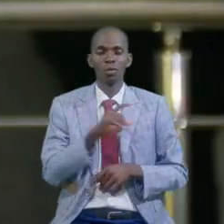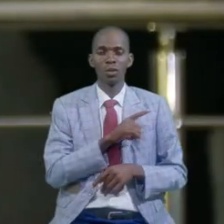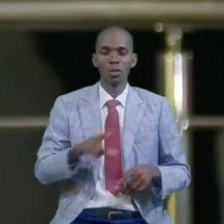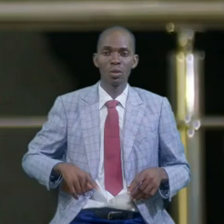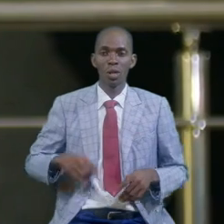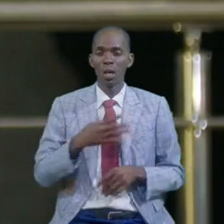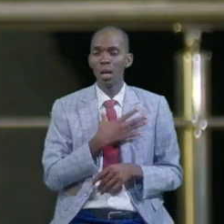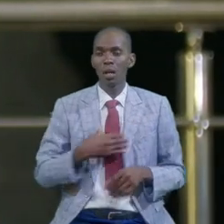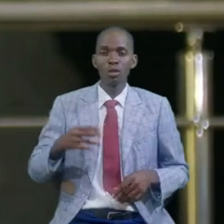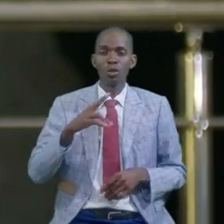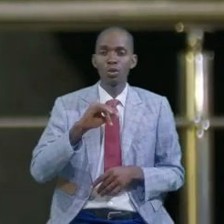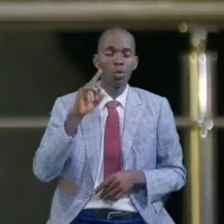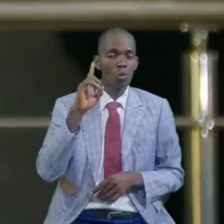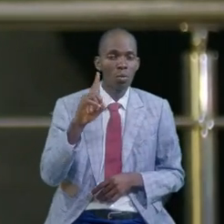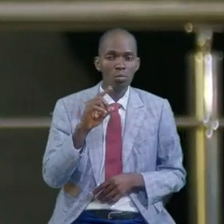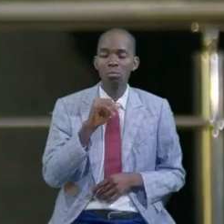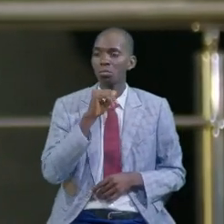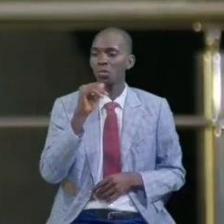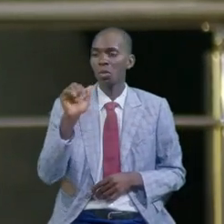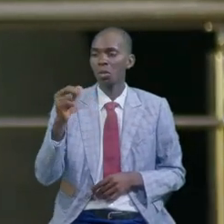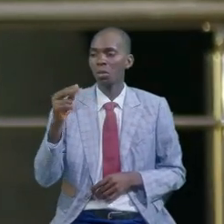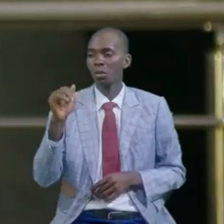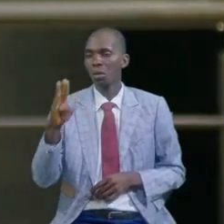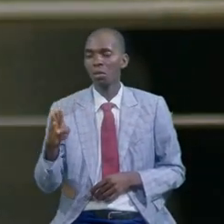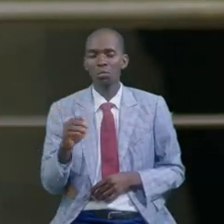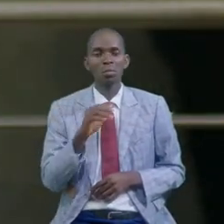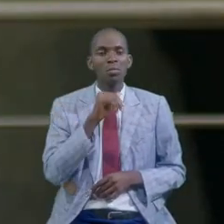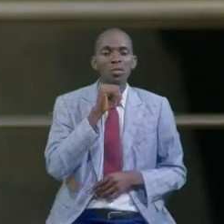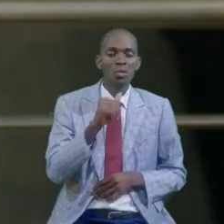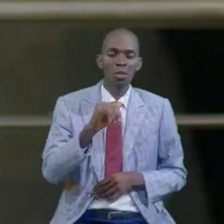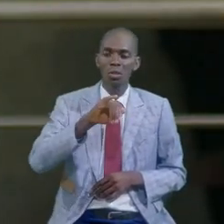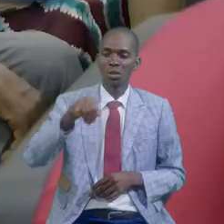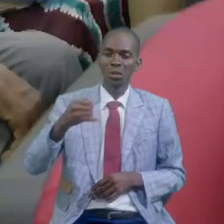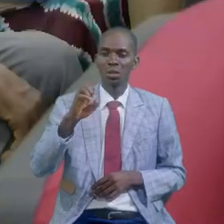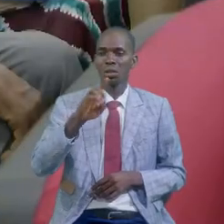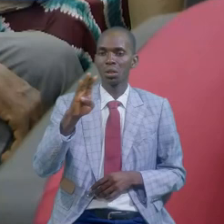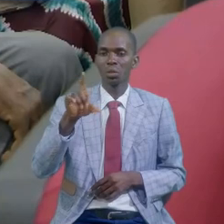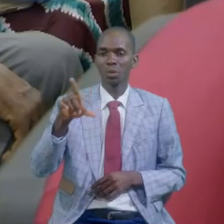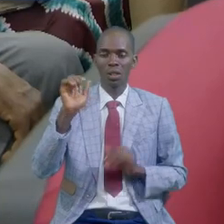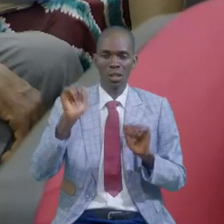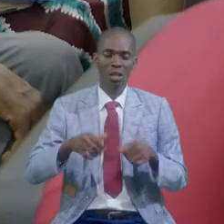a Ahab, not a Jezebel, can finish the church.